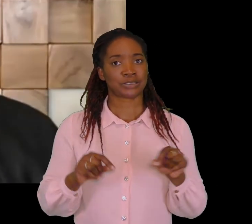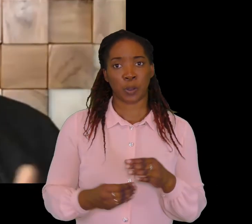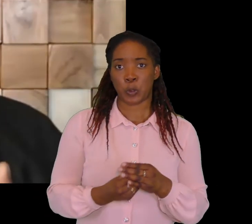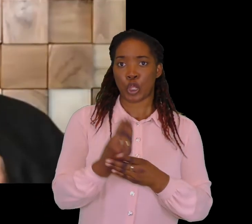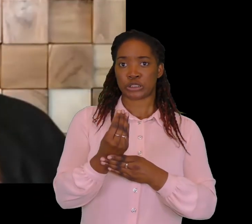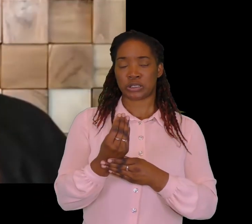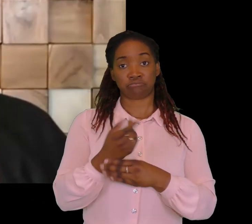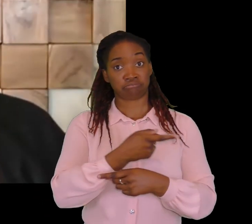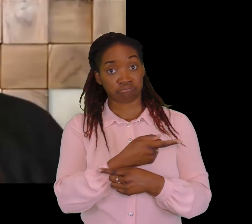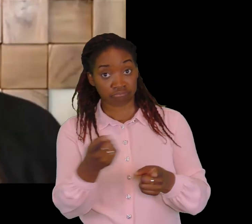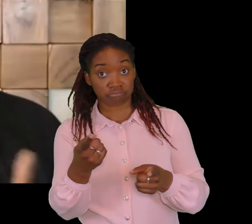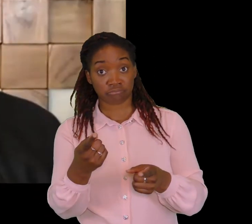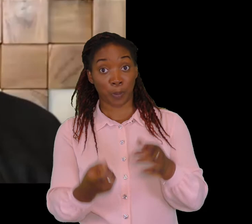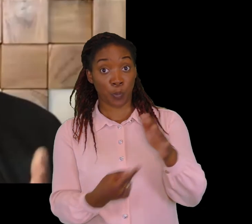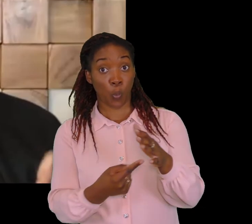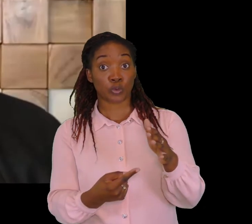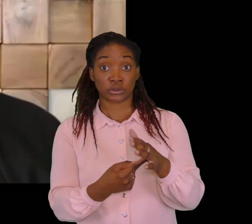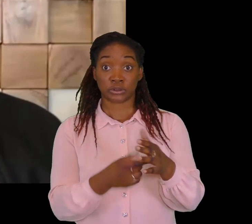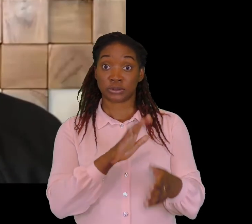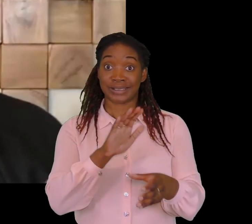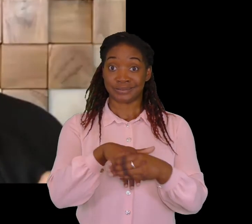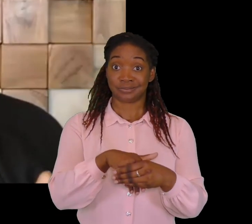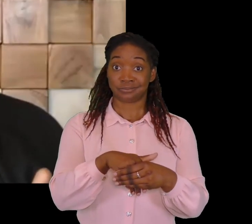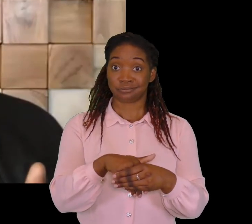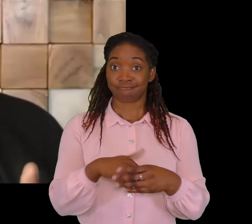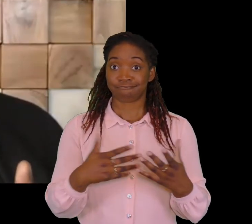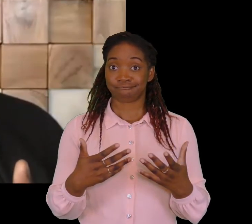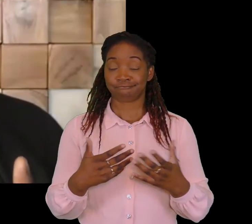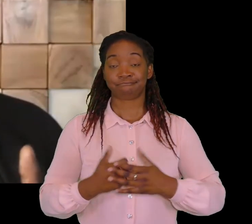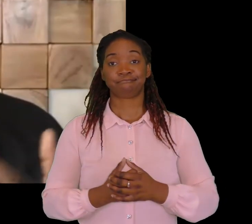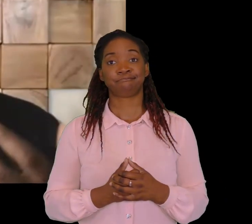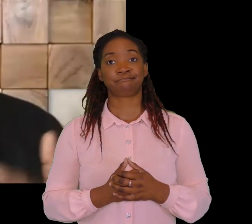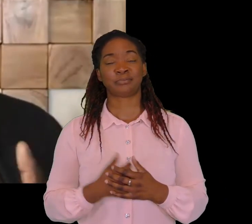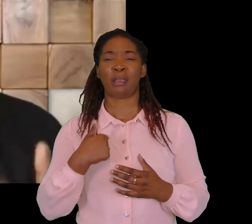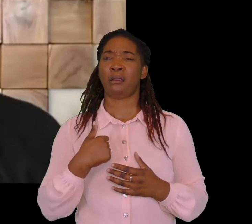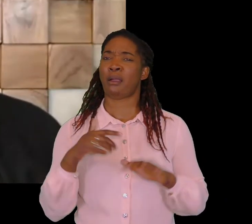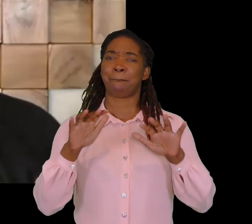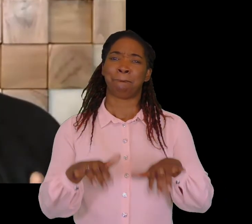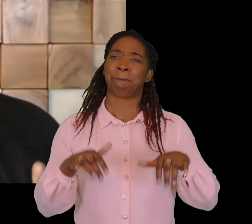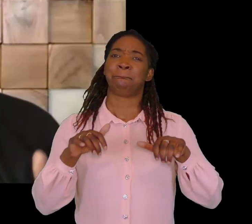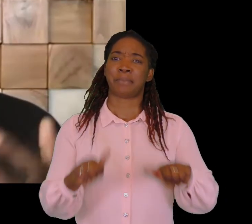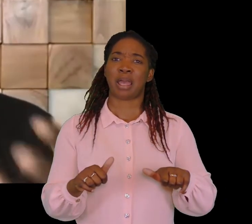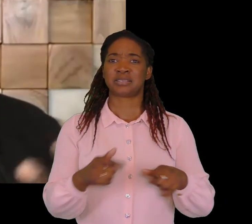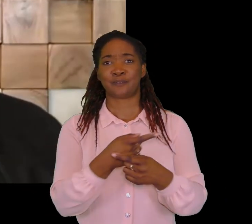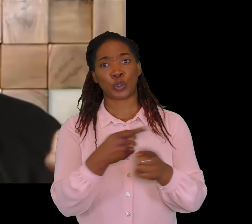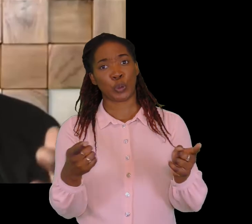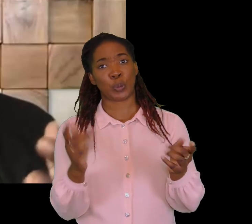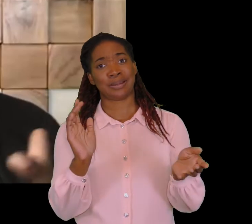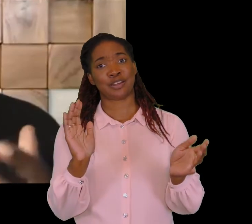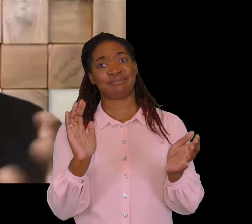were important and signal agents. And I'm so blessed to have